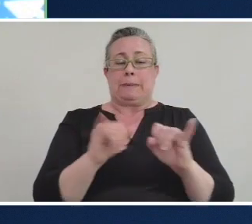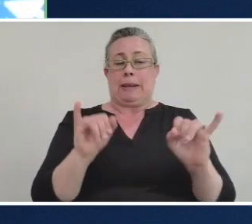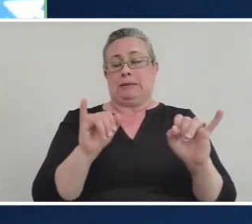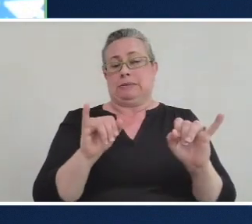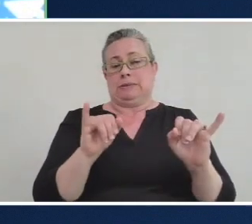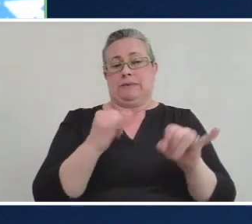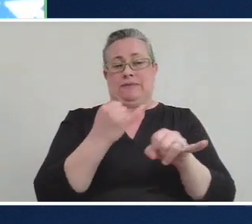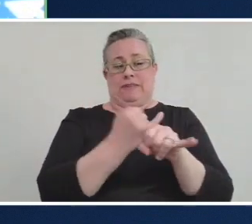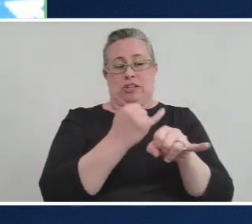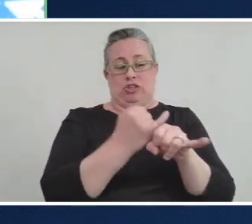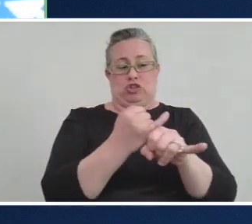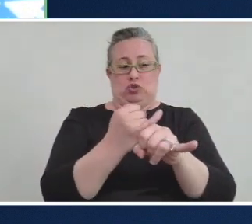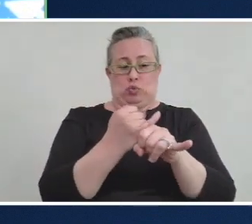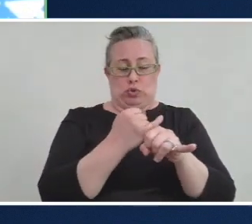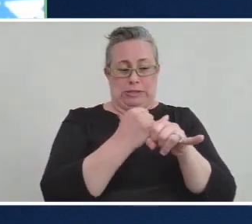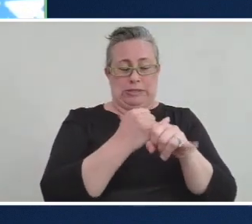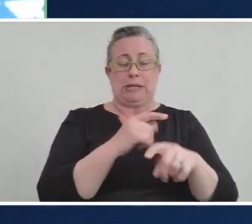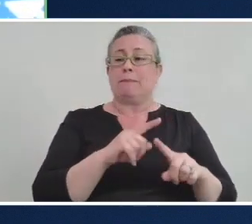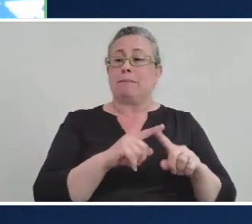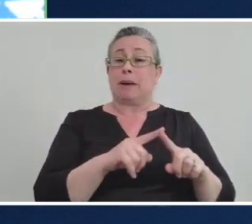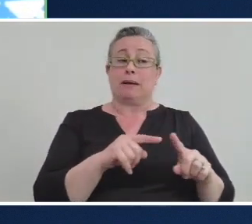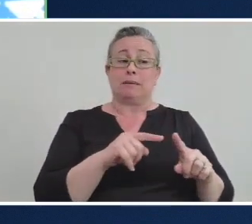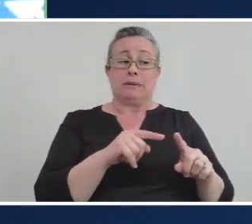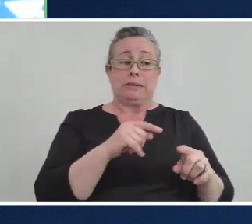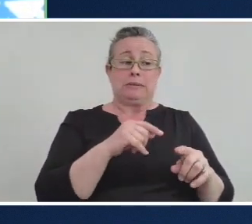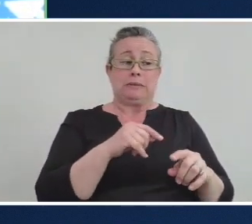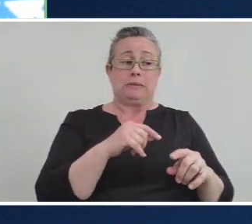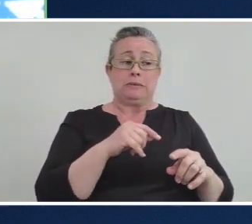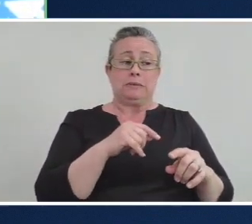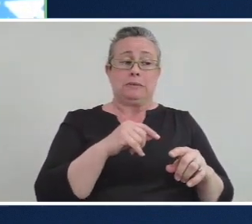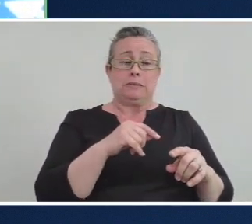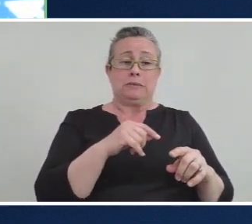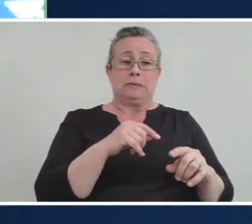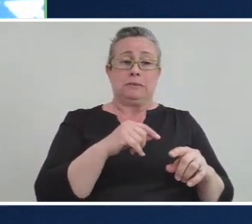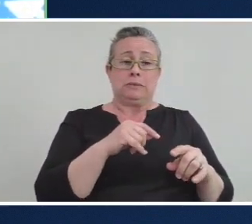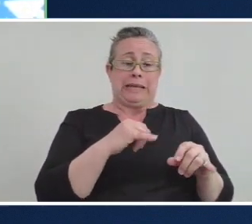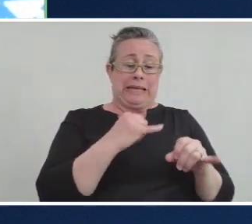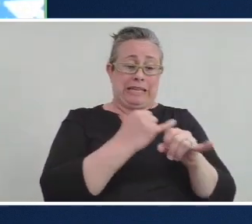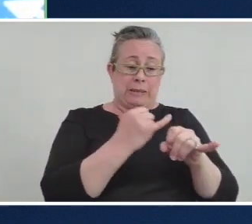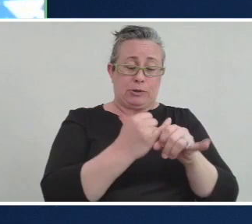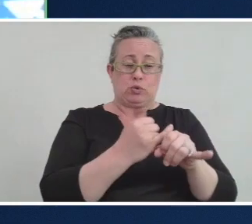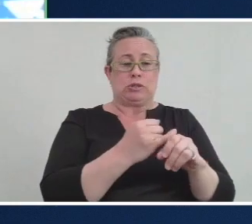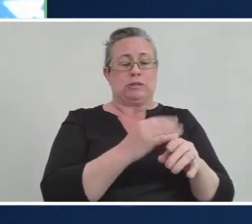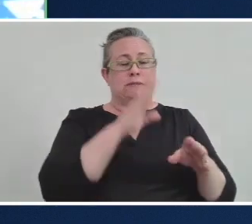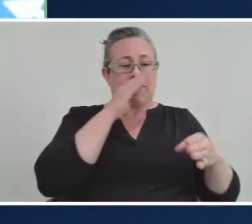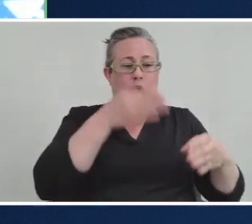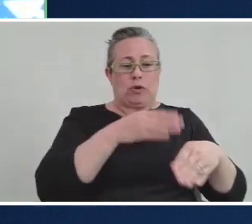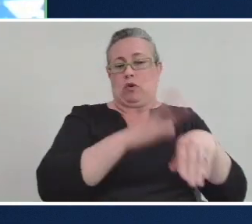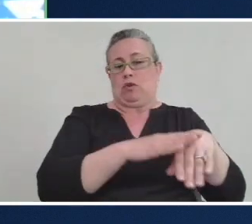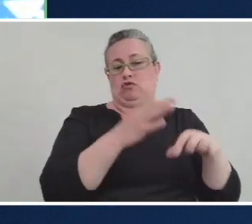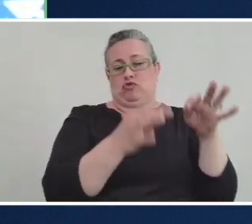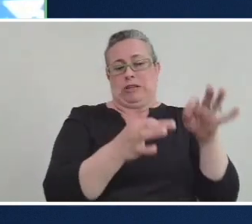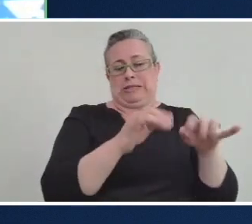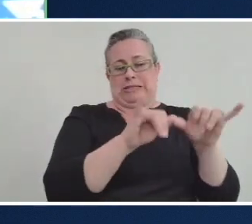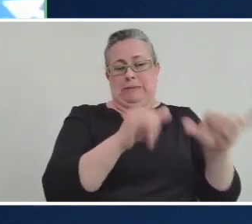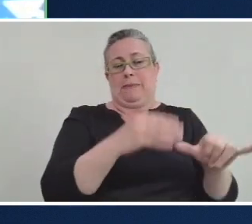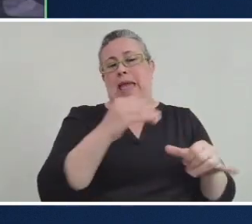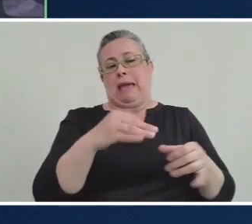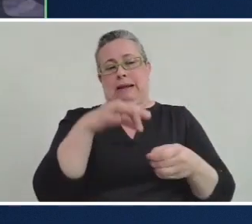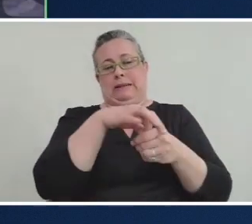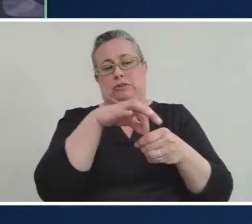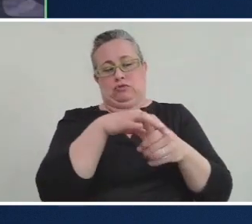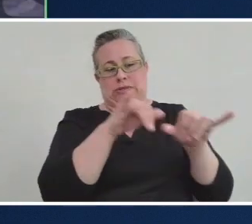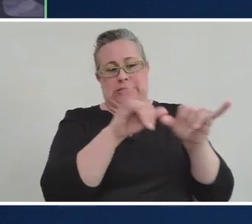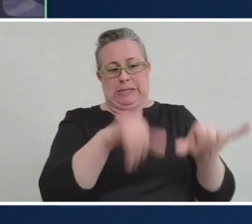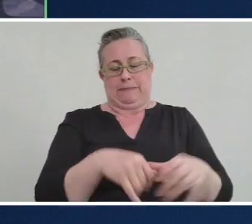the institutions that are in the justice system and the electoral system.